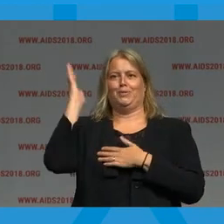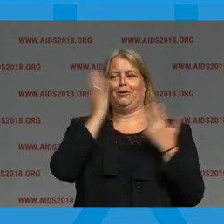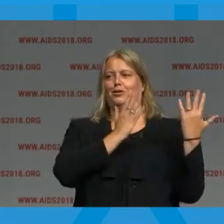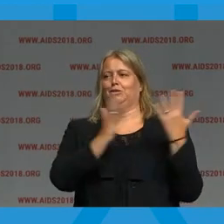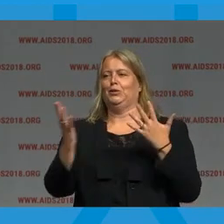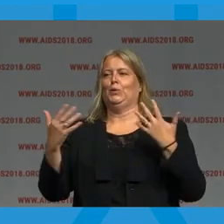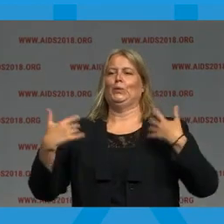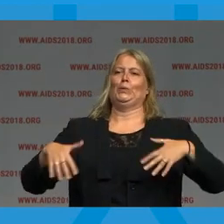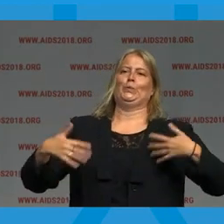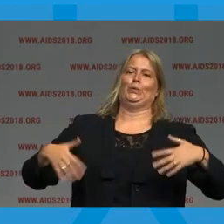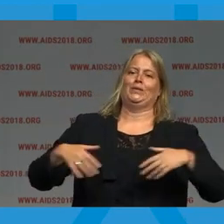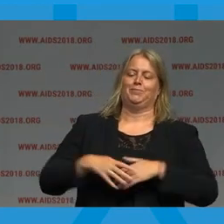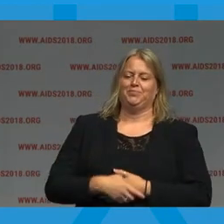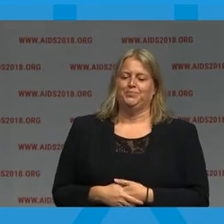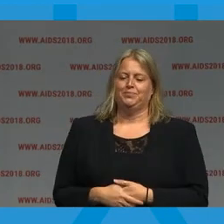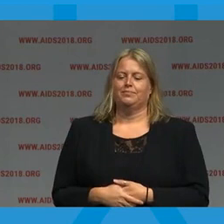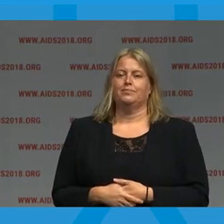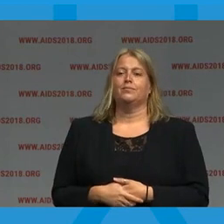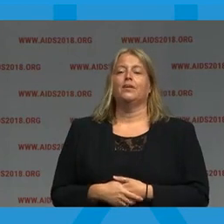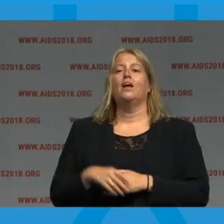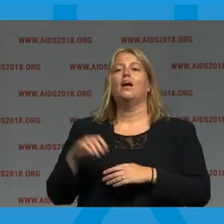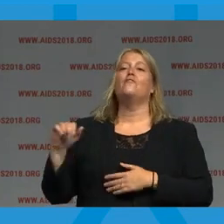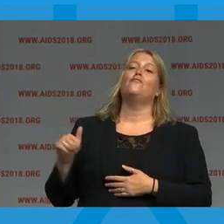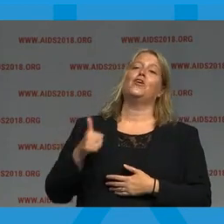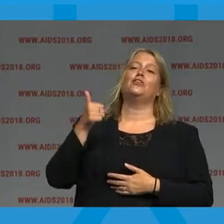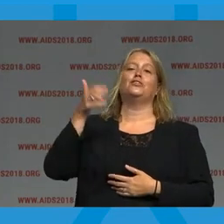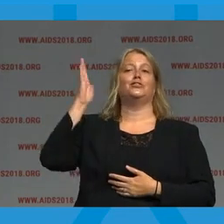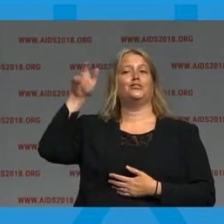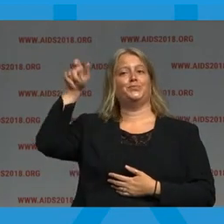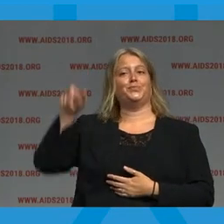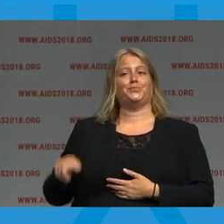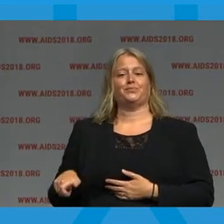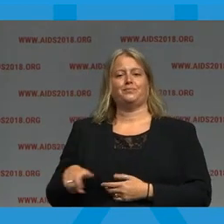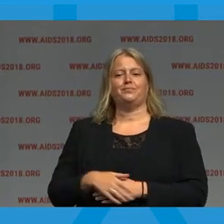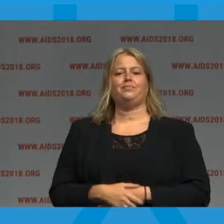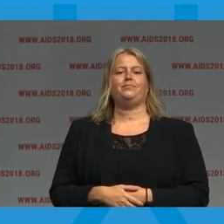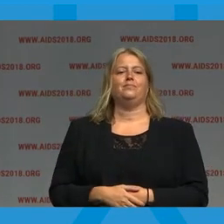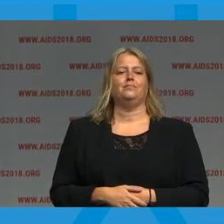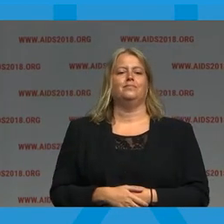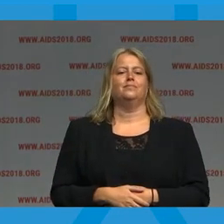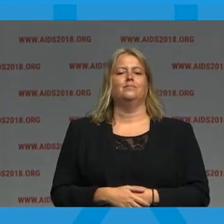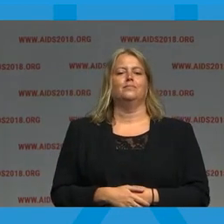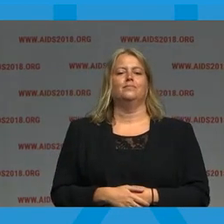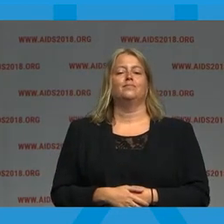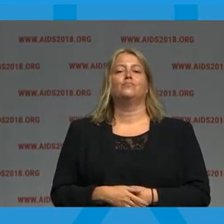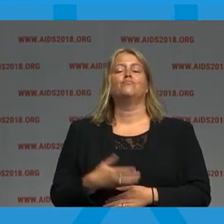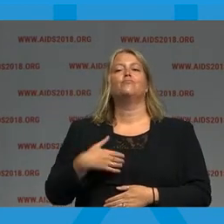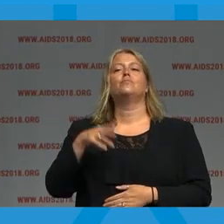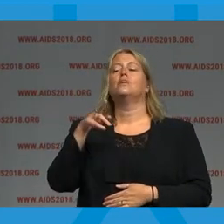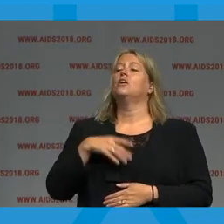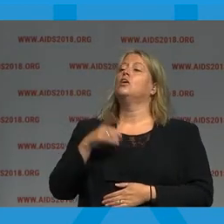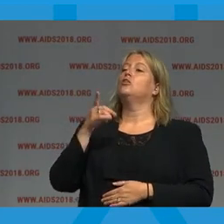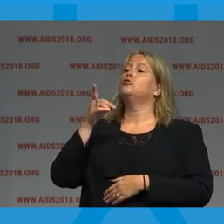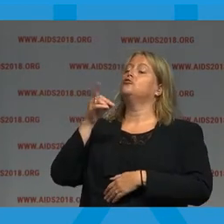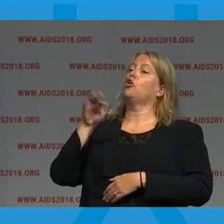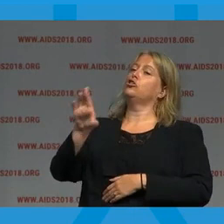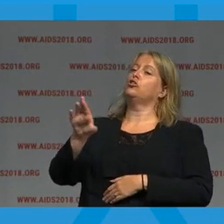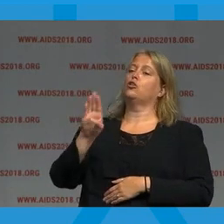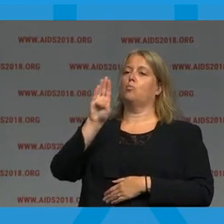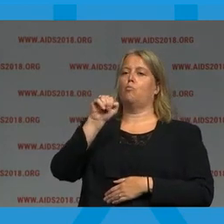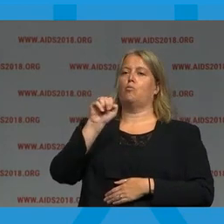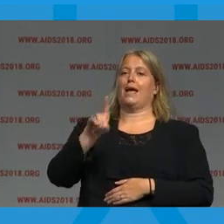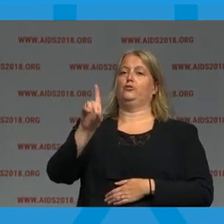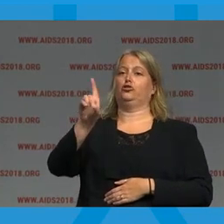speakers. Our first speaker is Dr. Brad Jones from the